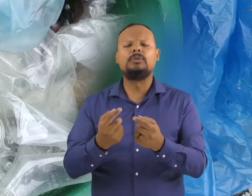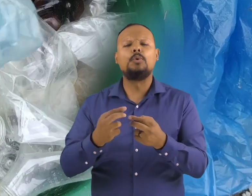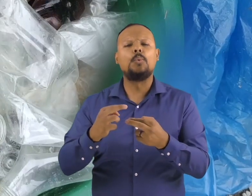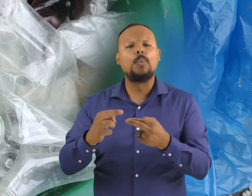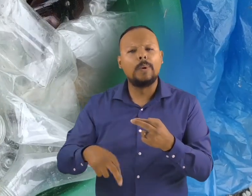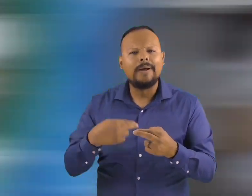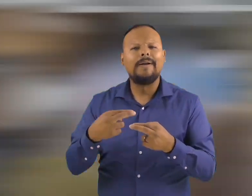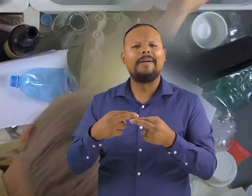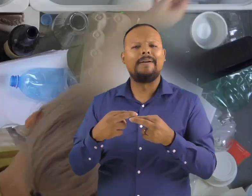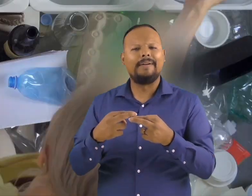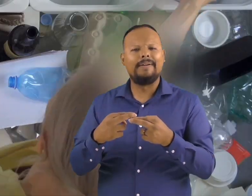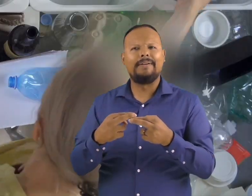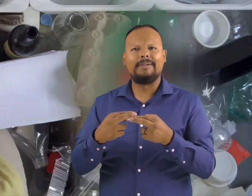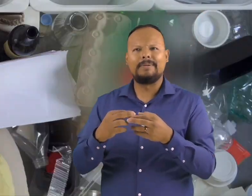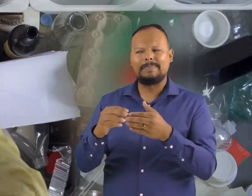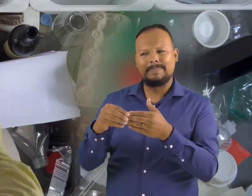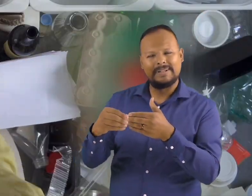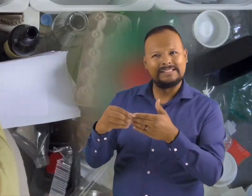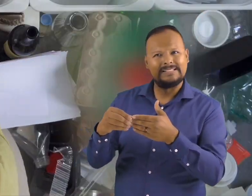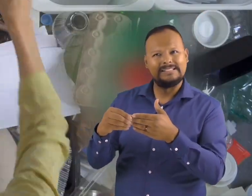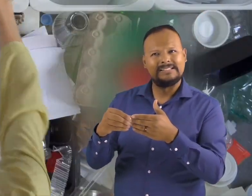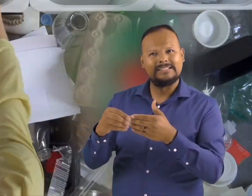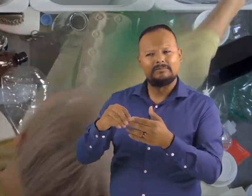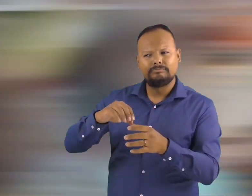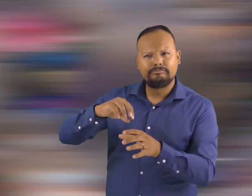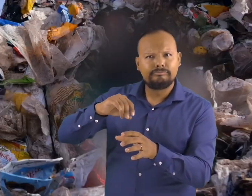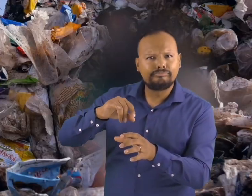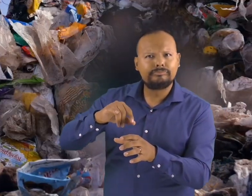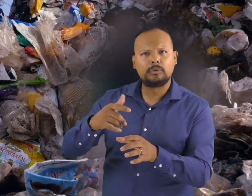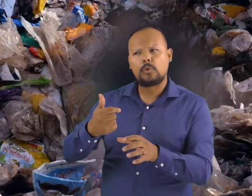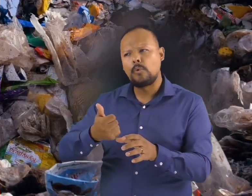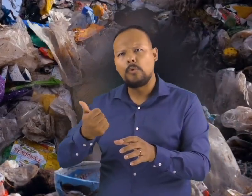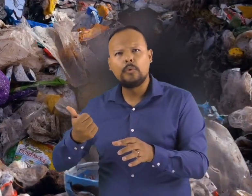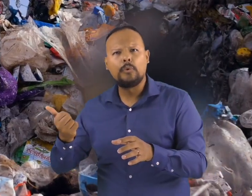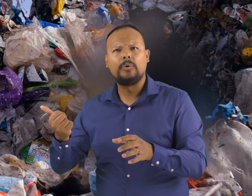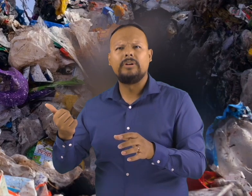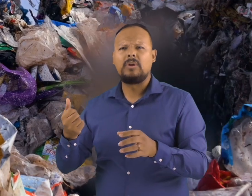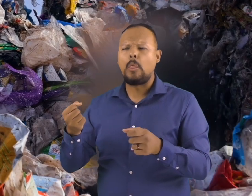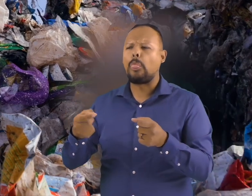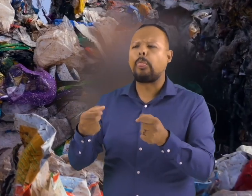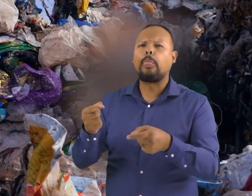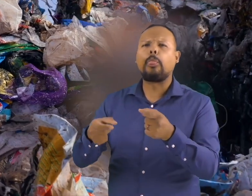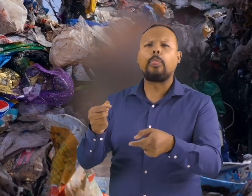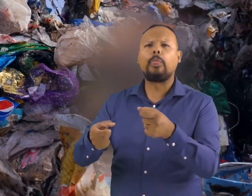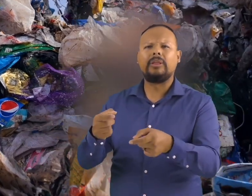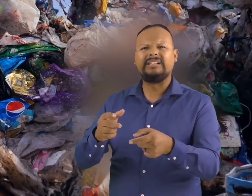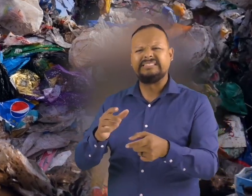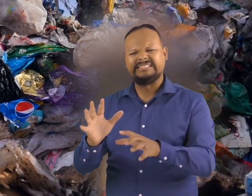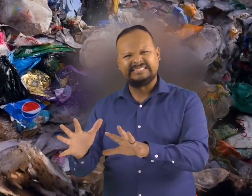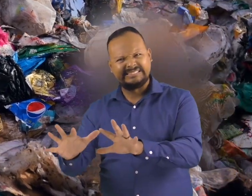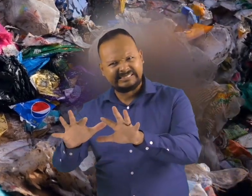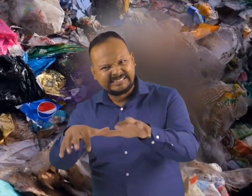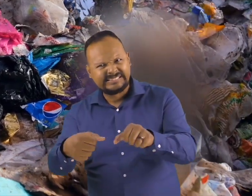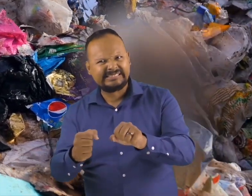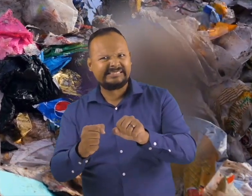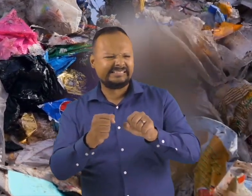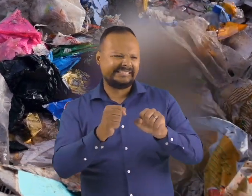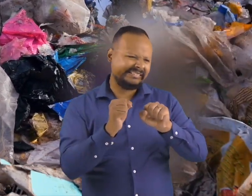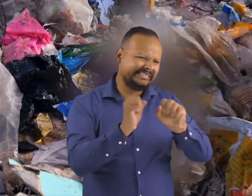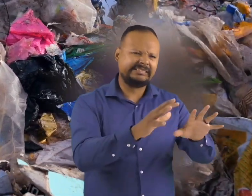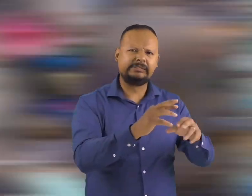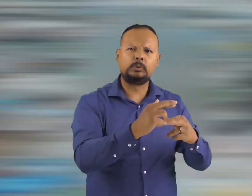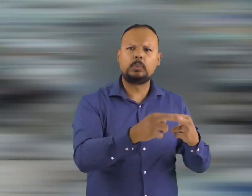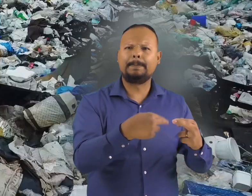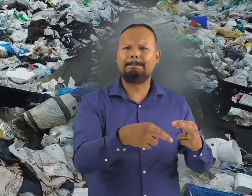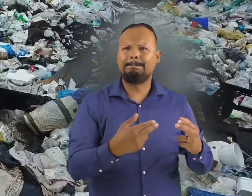to recycle, especially plastic. This is because over 8 million metric tons of